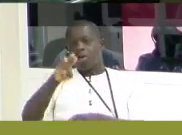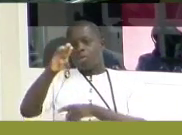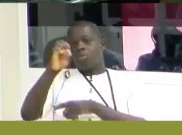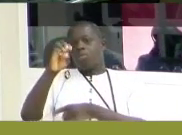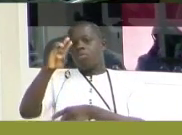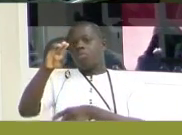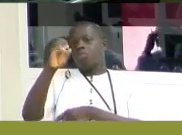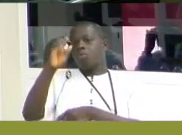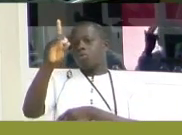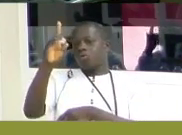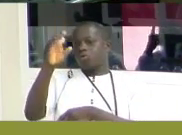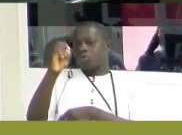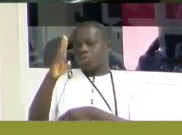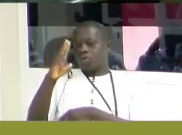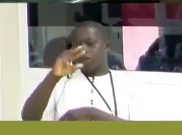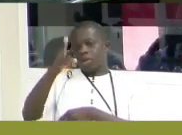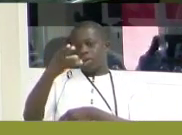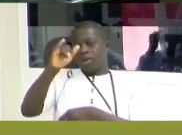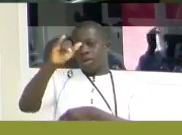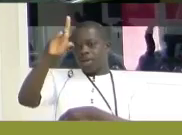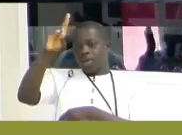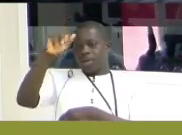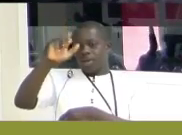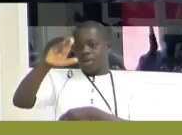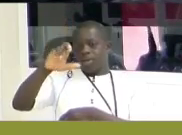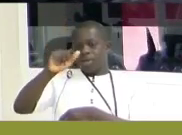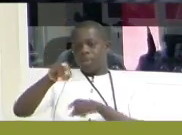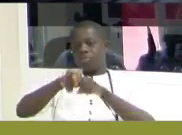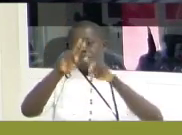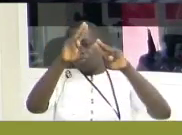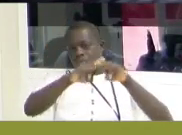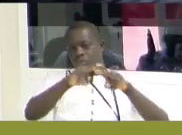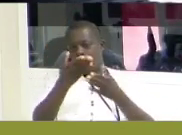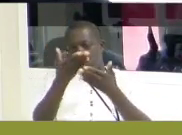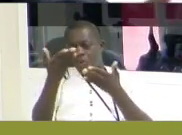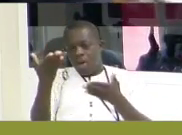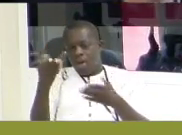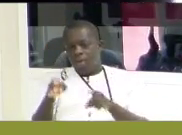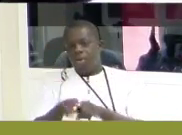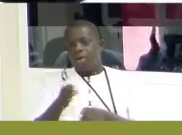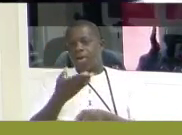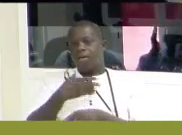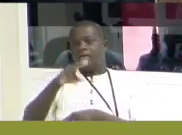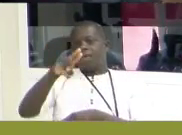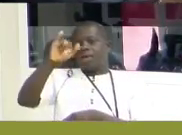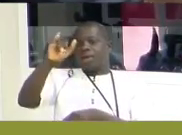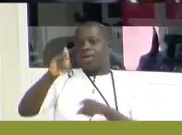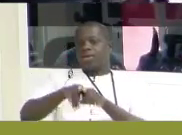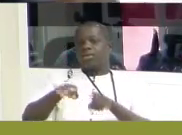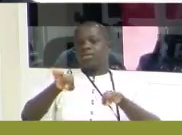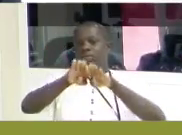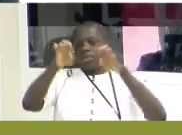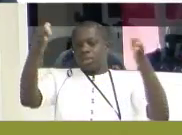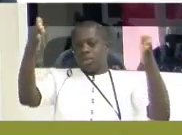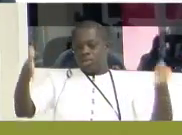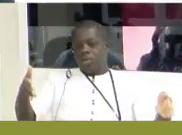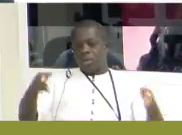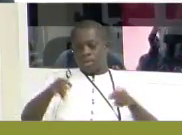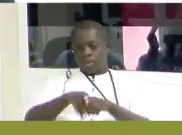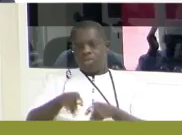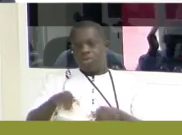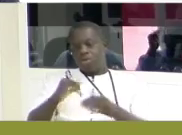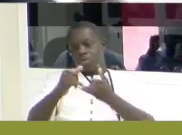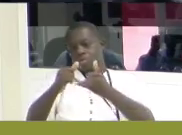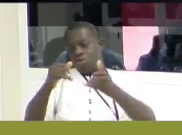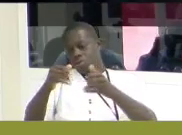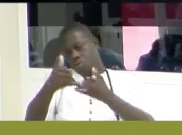they seated? You have the NIA on my left, because it's a table like this, a long one. I was sitting at the